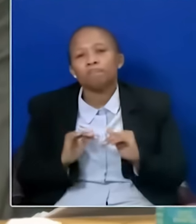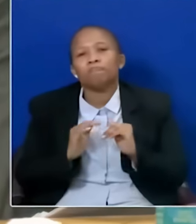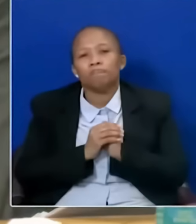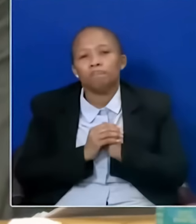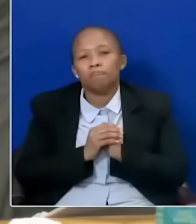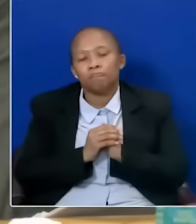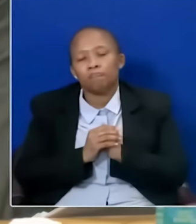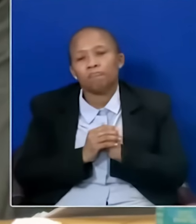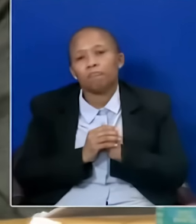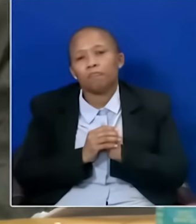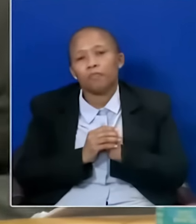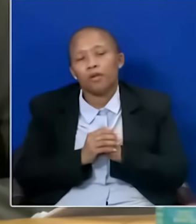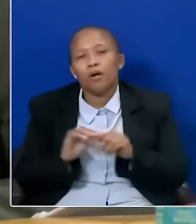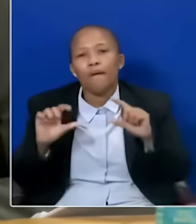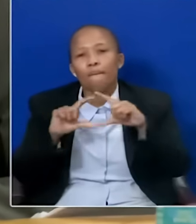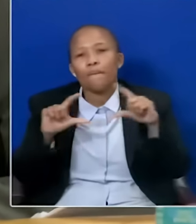paragraph 40,